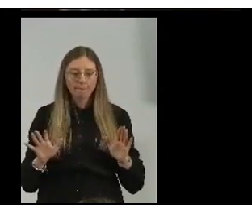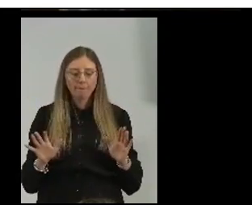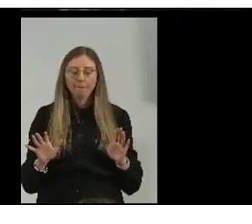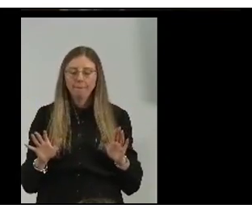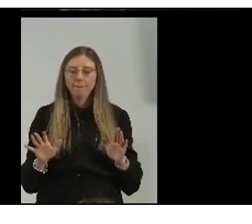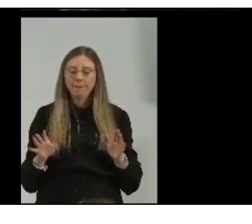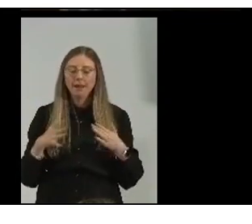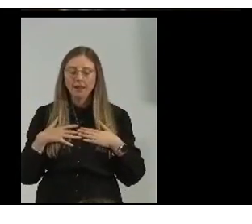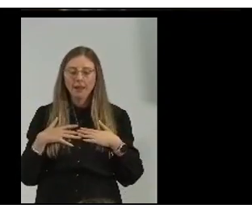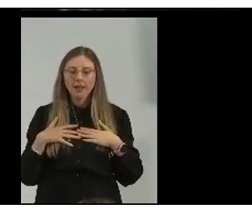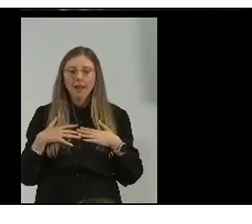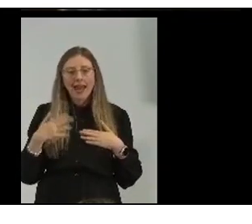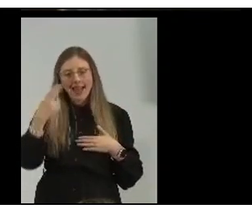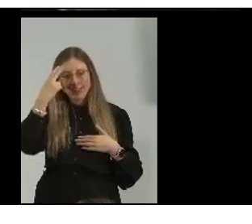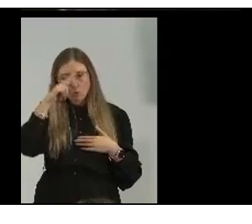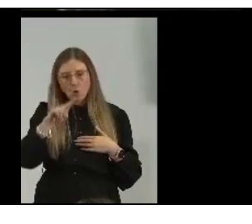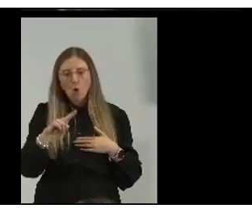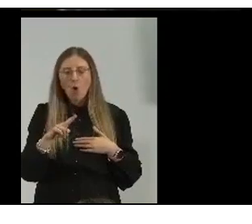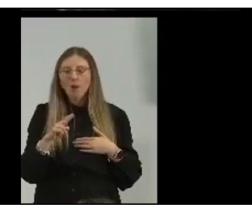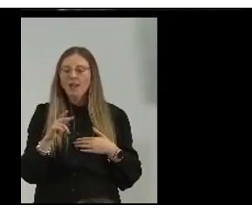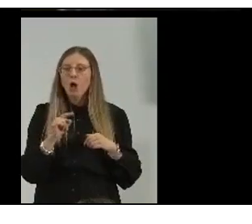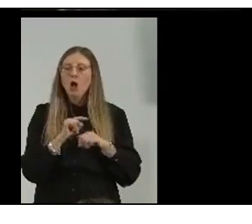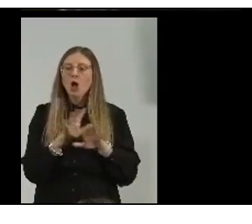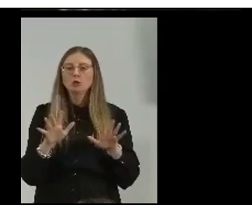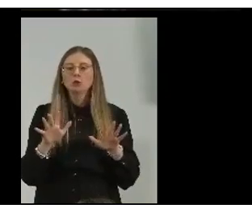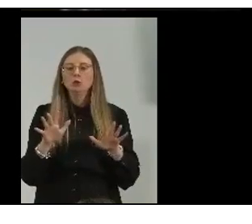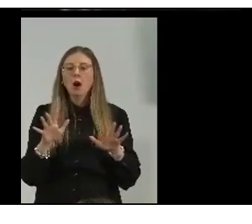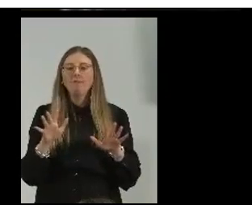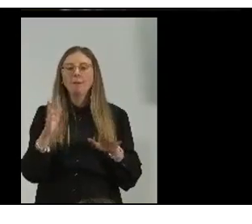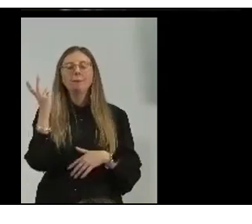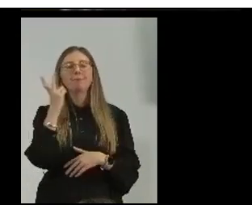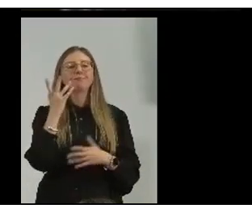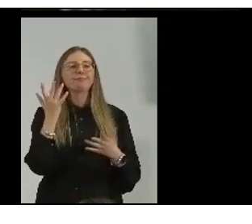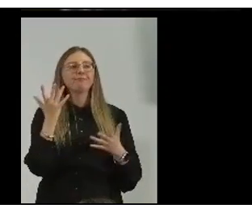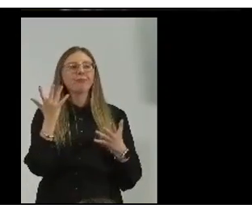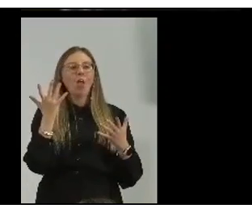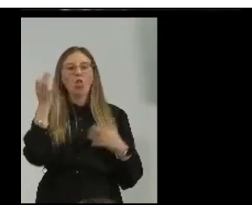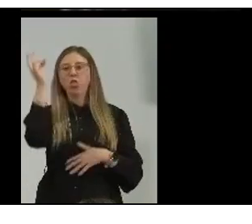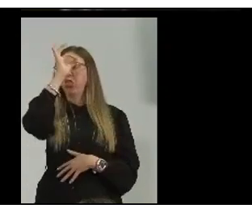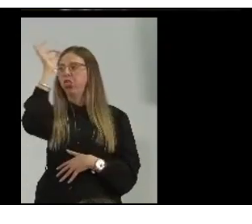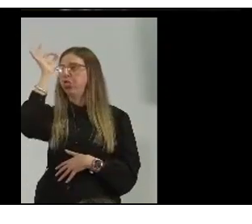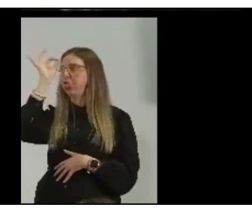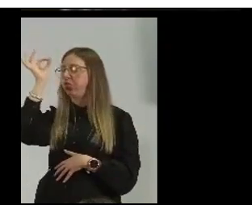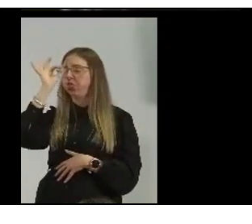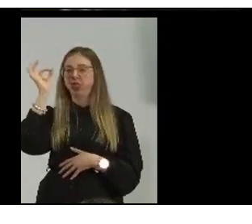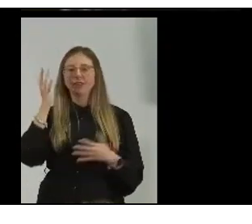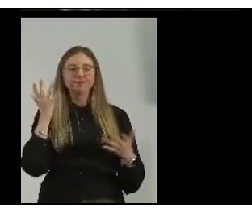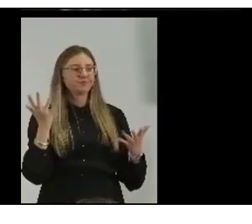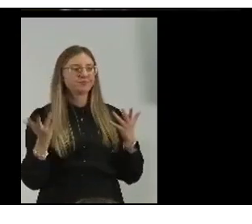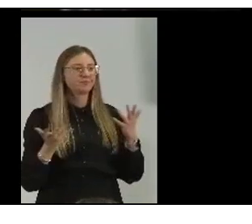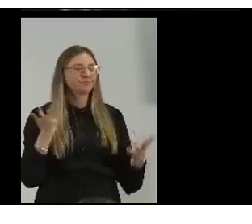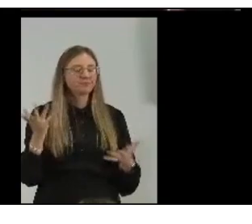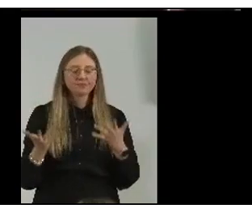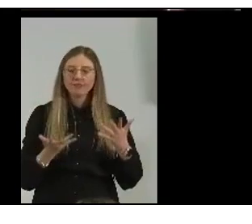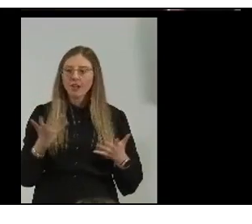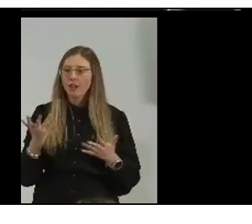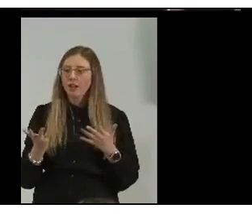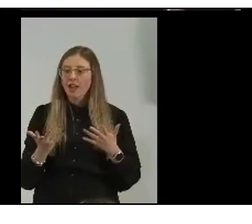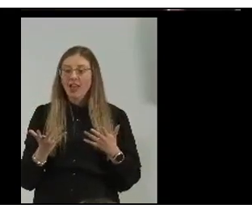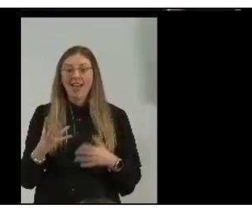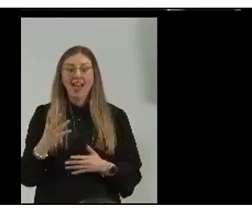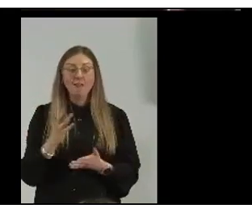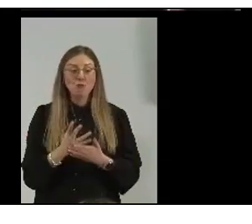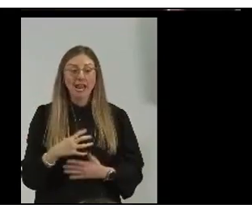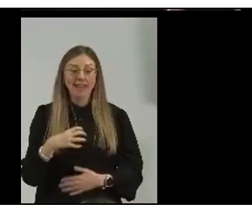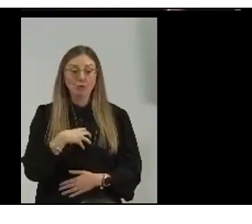that I like to call it there's a lot of mental blindness, and I want to put it like that. There's a lot of people that they are so afraid